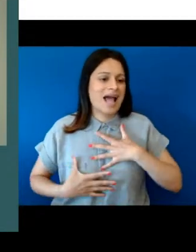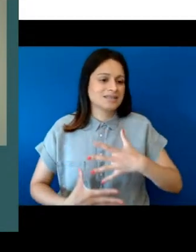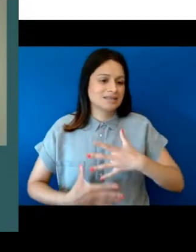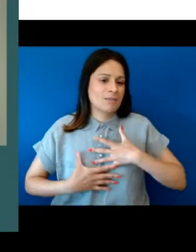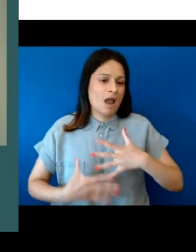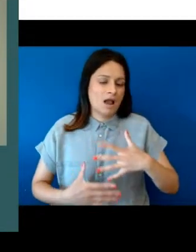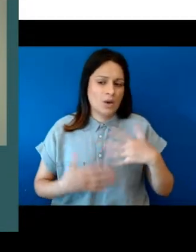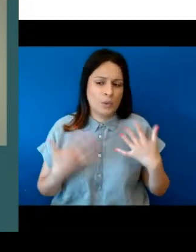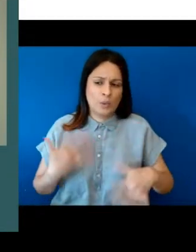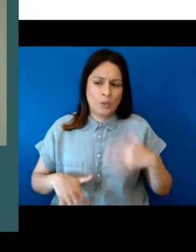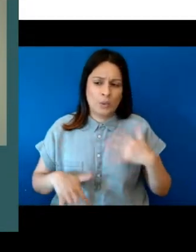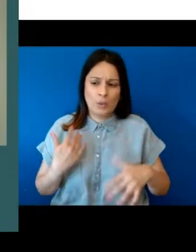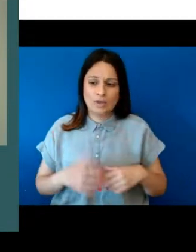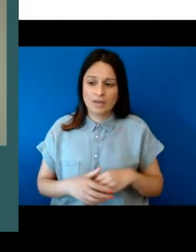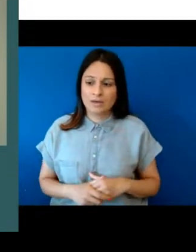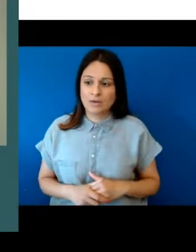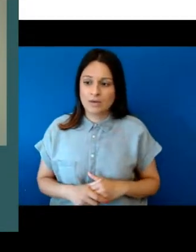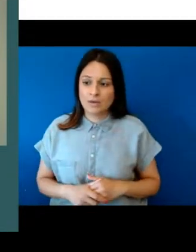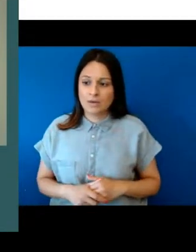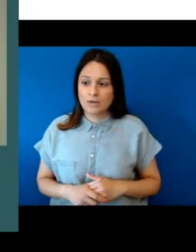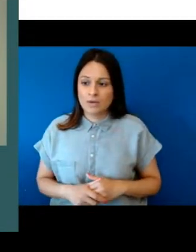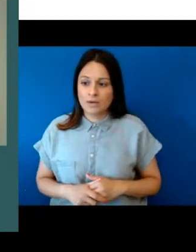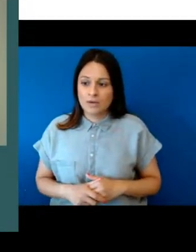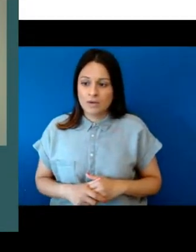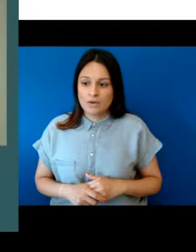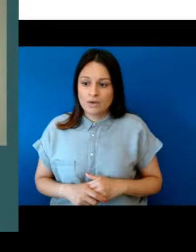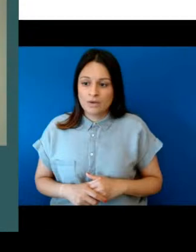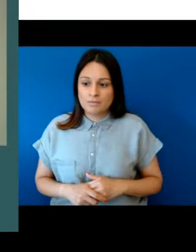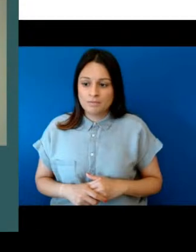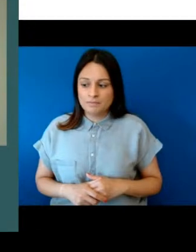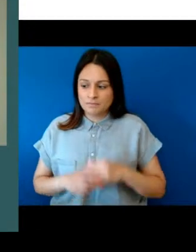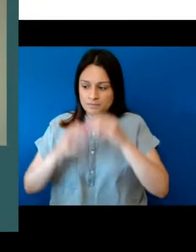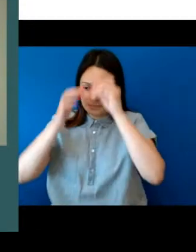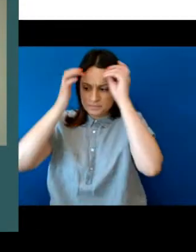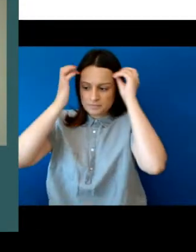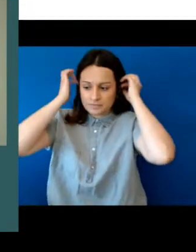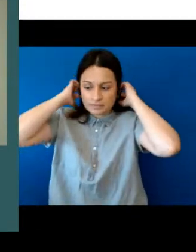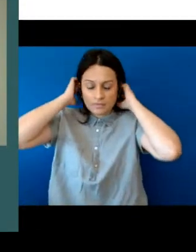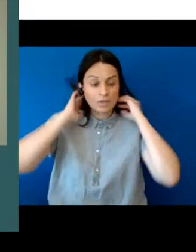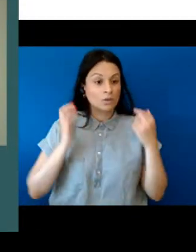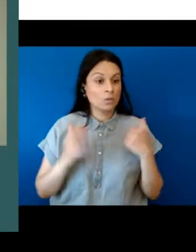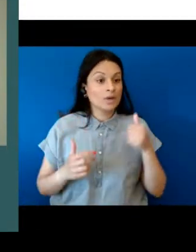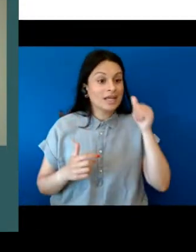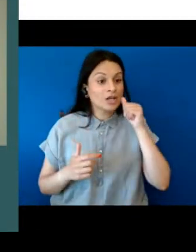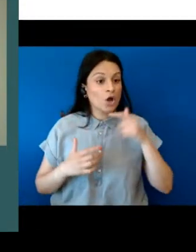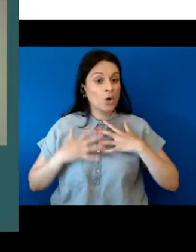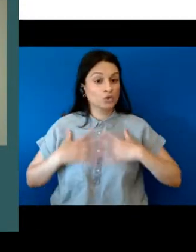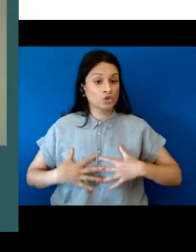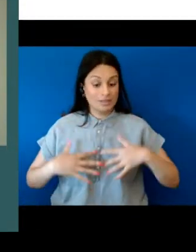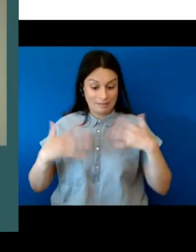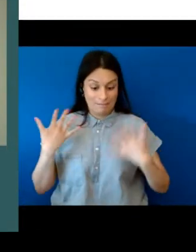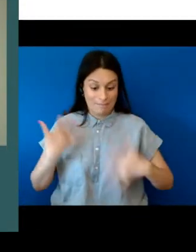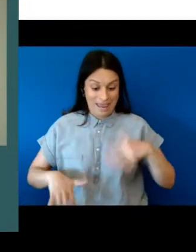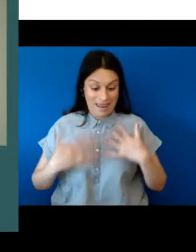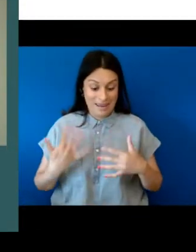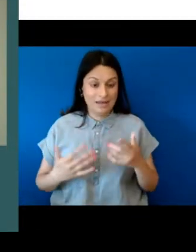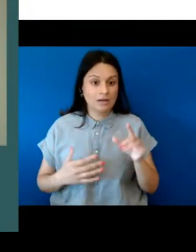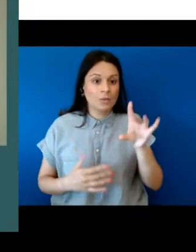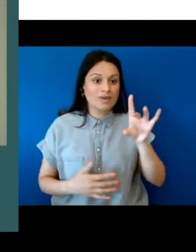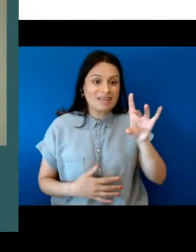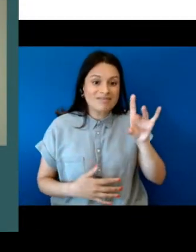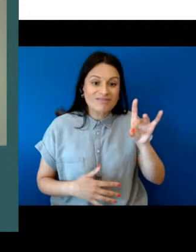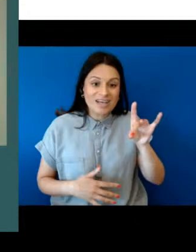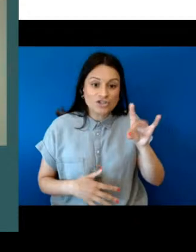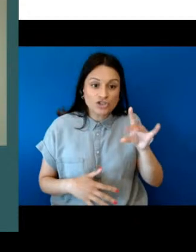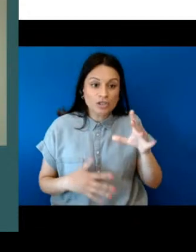they're experiencing. We know, however, that chest pain can come from other reasons, so it may be infection. So if the patient is